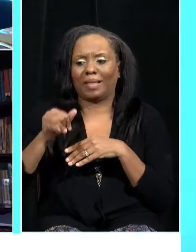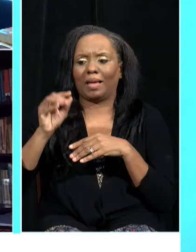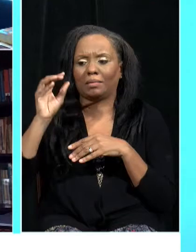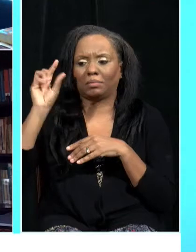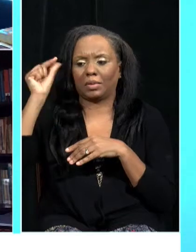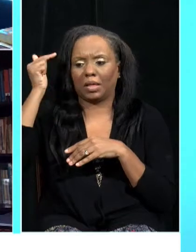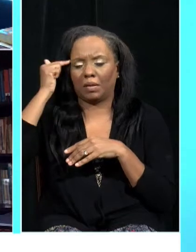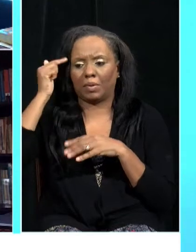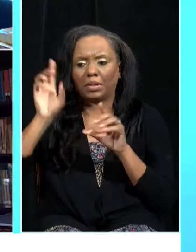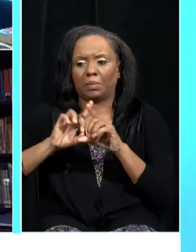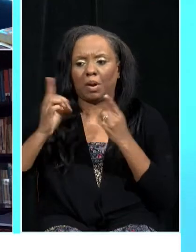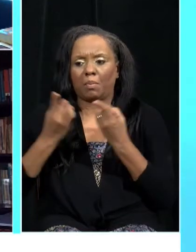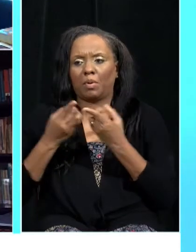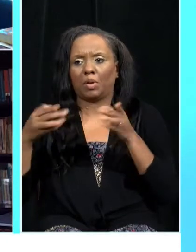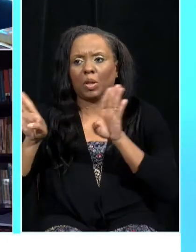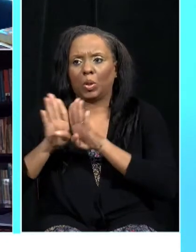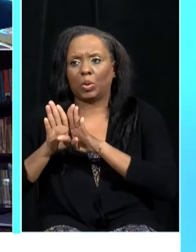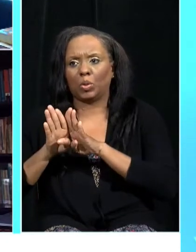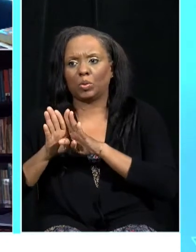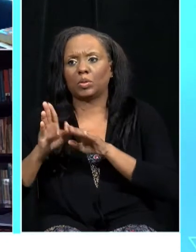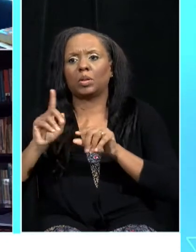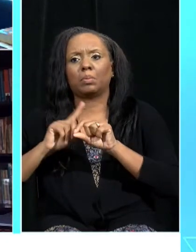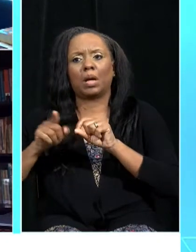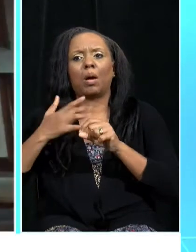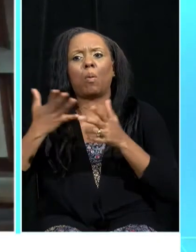Dr. Brathwaite, and then come to Professor Don Marshall.